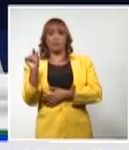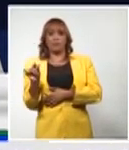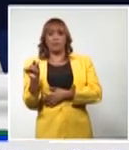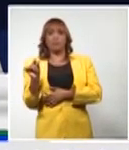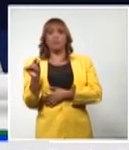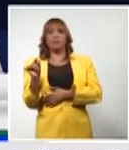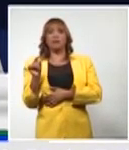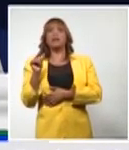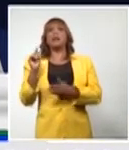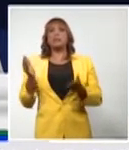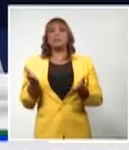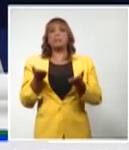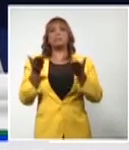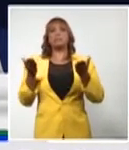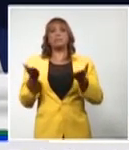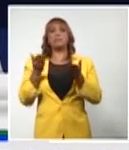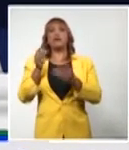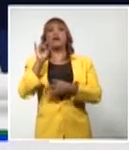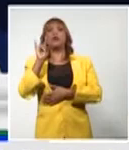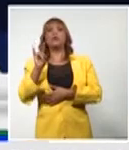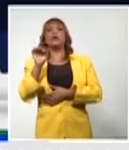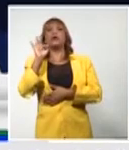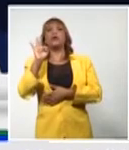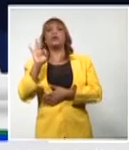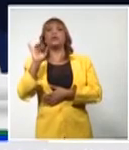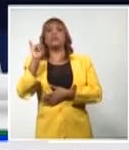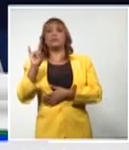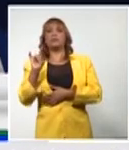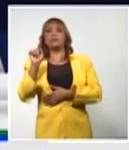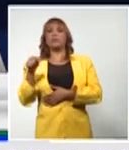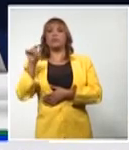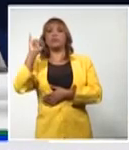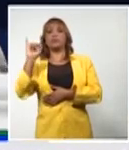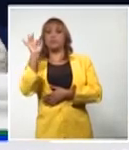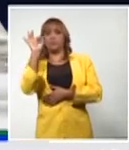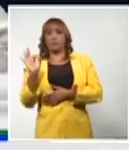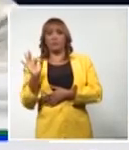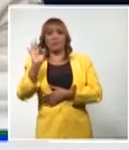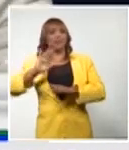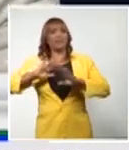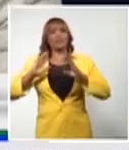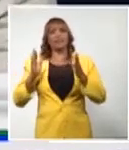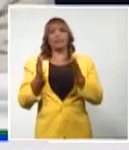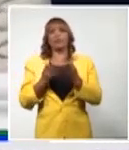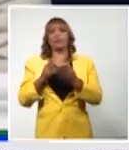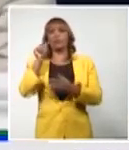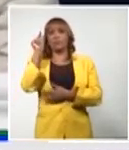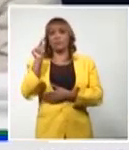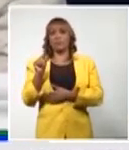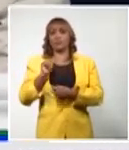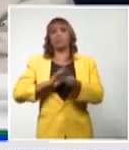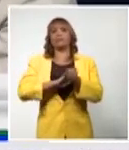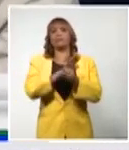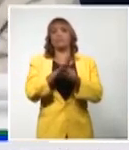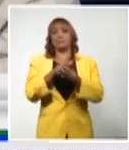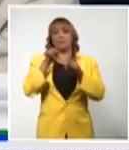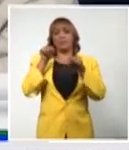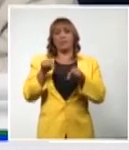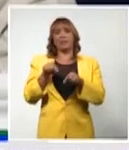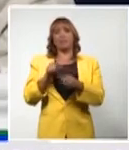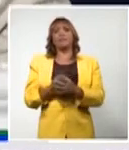2,369 people have recovered from the virus in Cuba, representing 89.6% of the